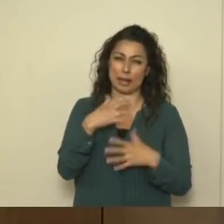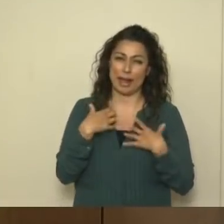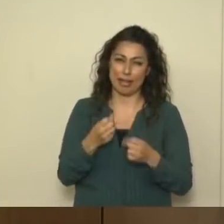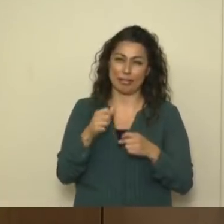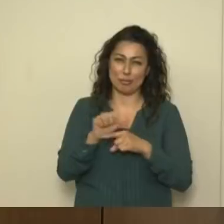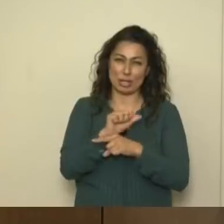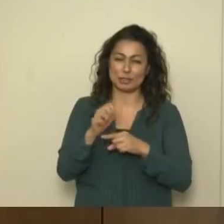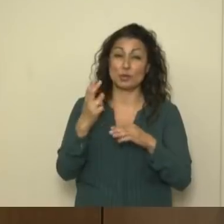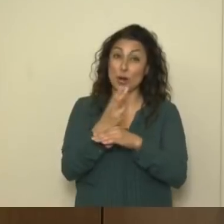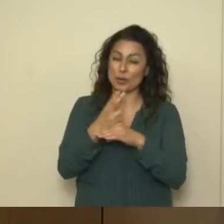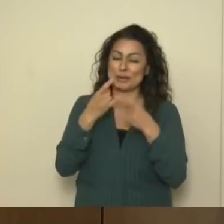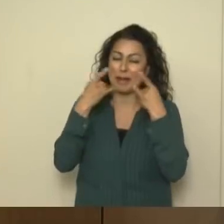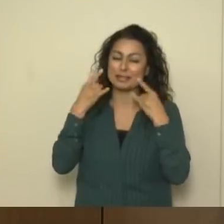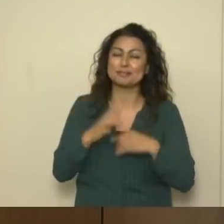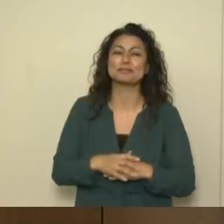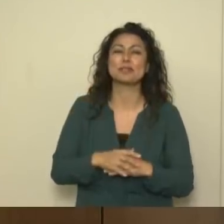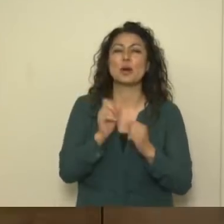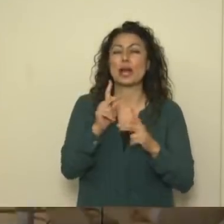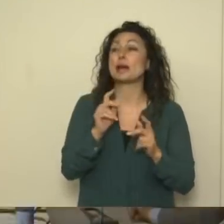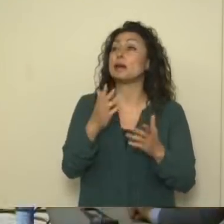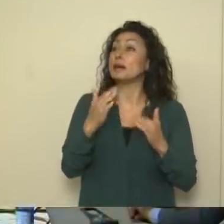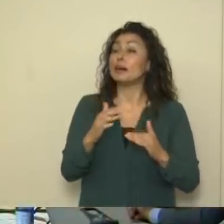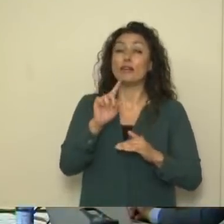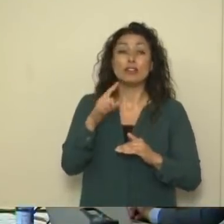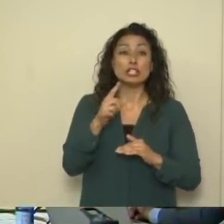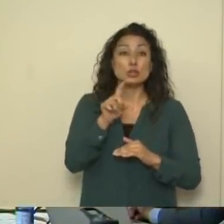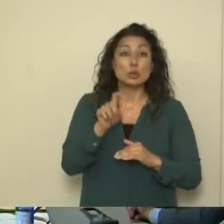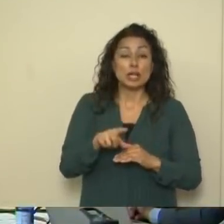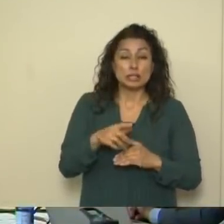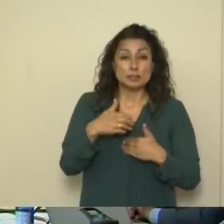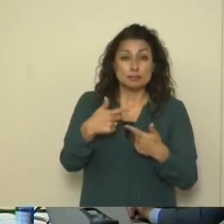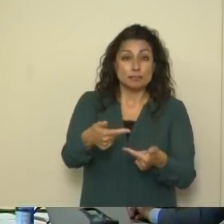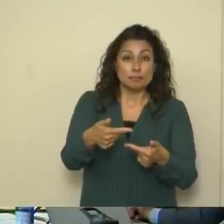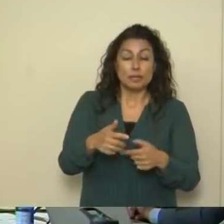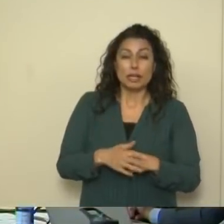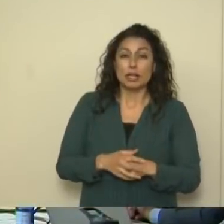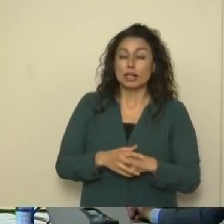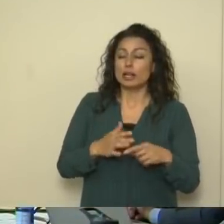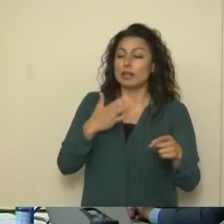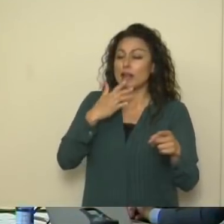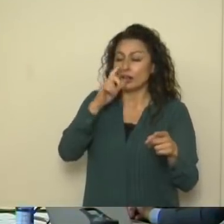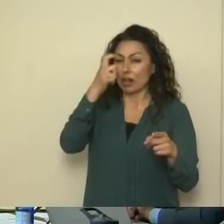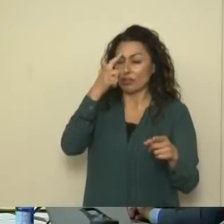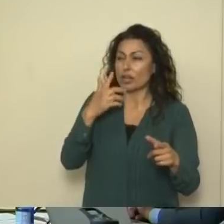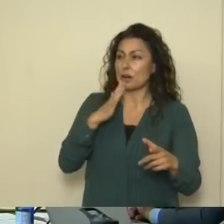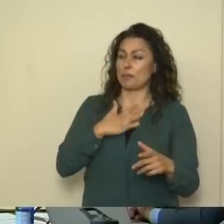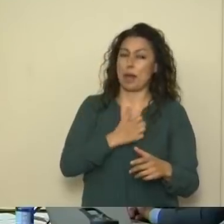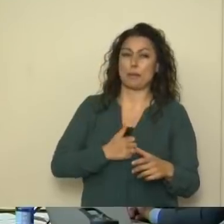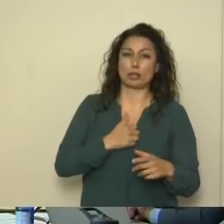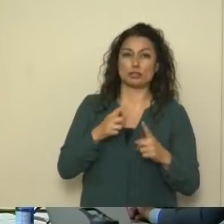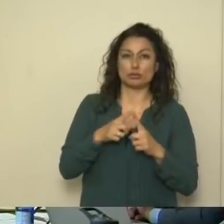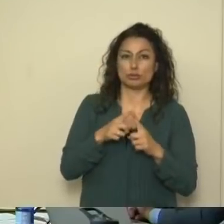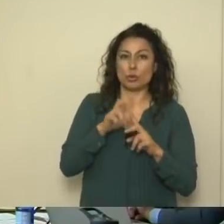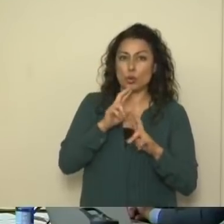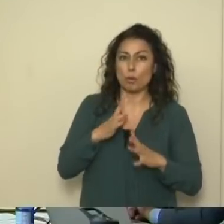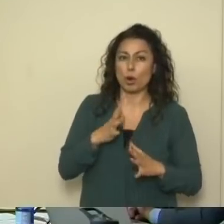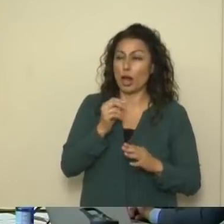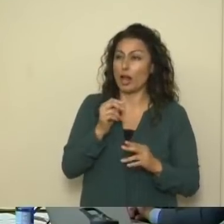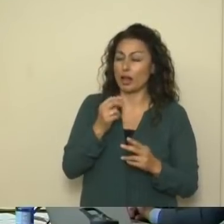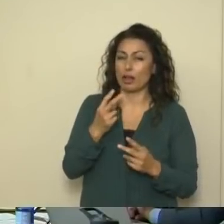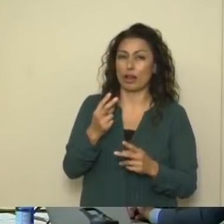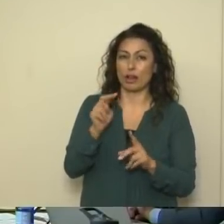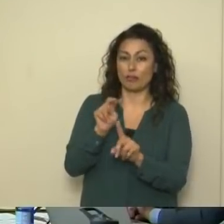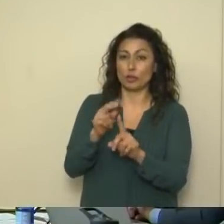All right, let's go to the first question. Tripp, thank you. Thank you, Governor. My apologies to the reporters and the viewers. I encountered some